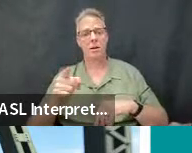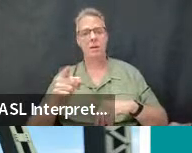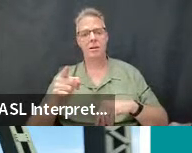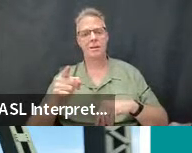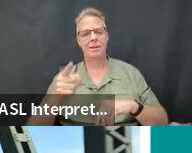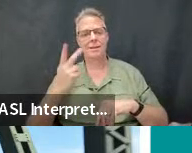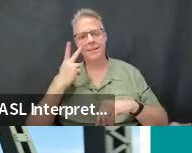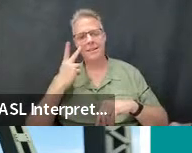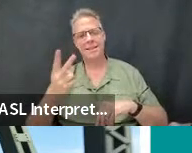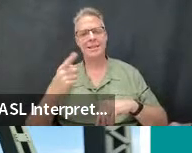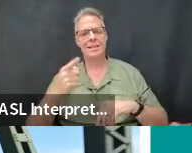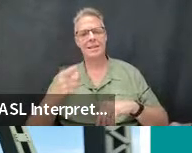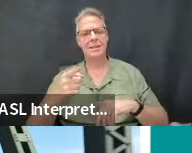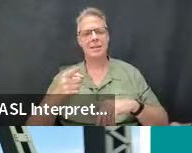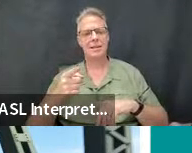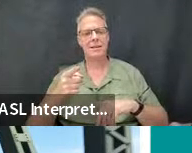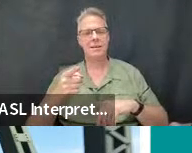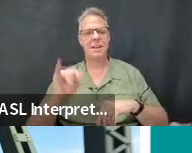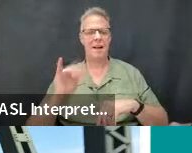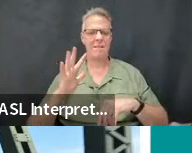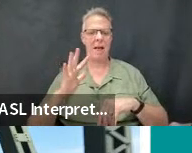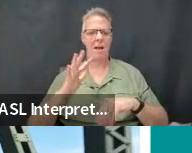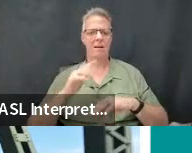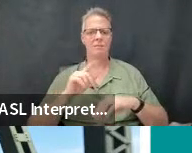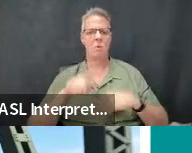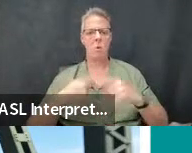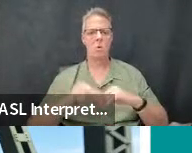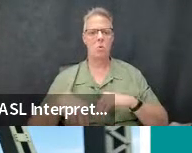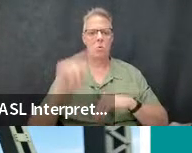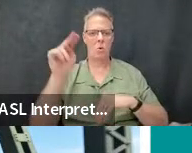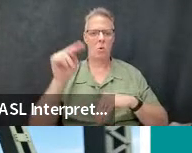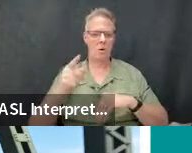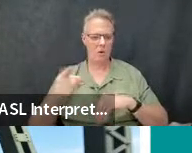that you're on the Interstate Bridge heading north.